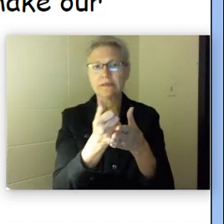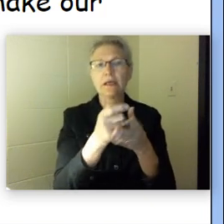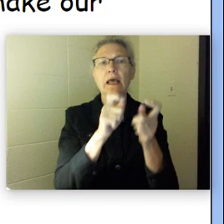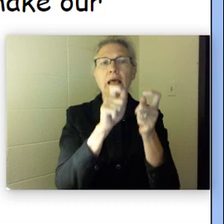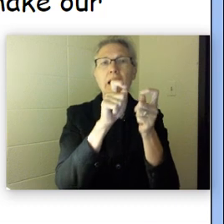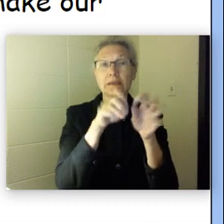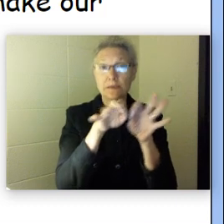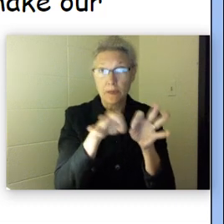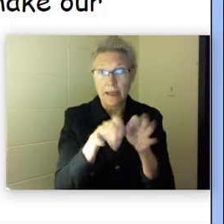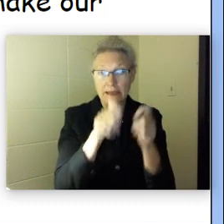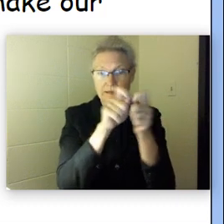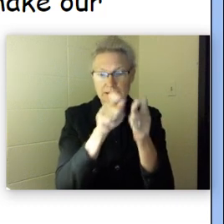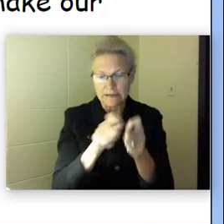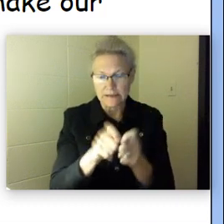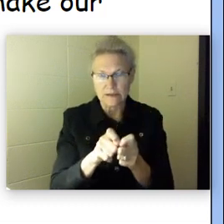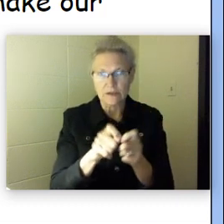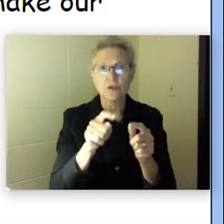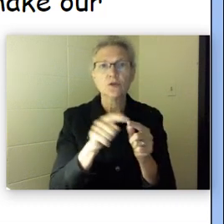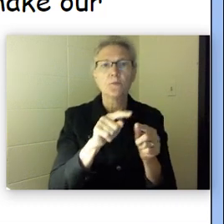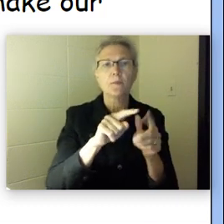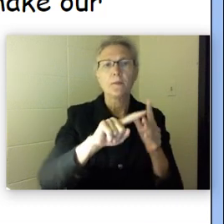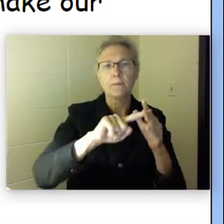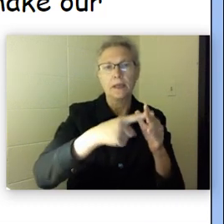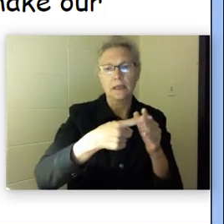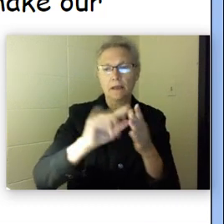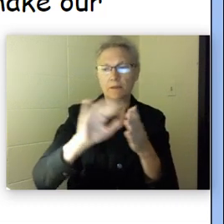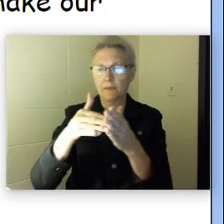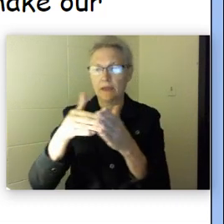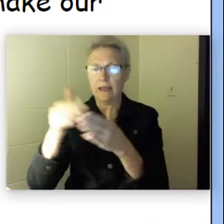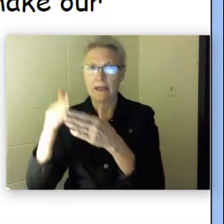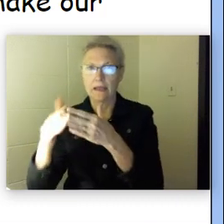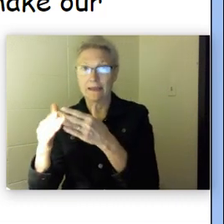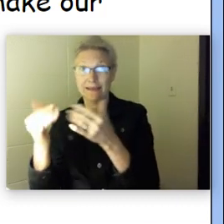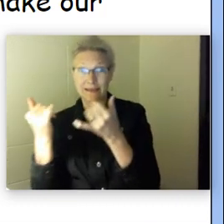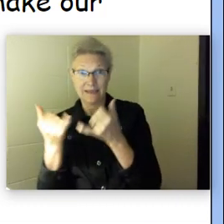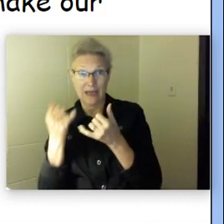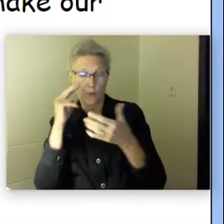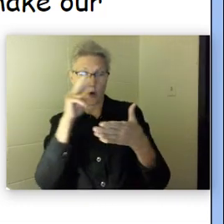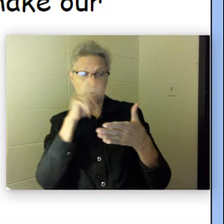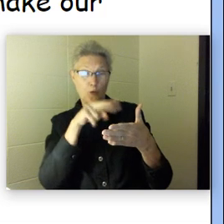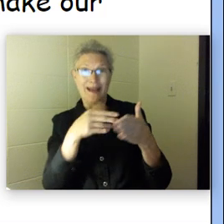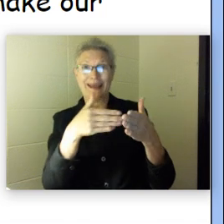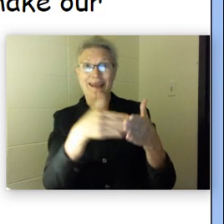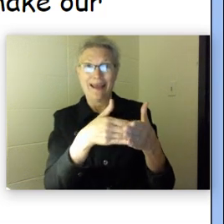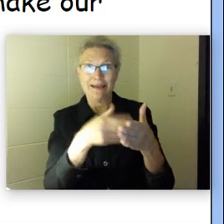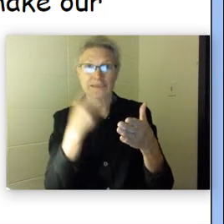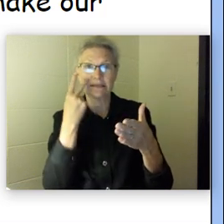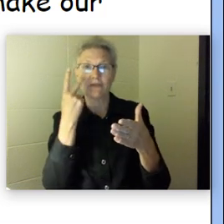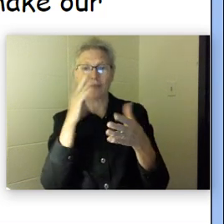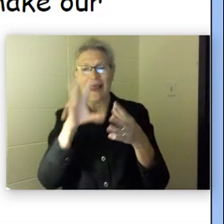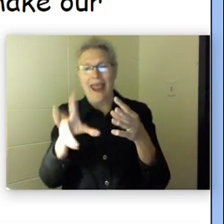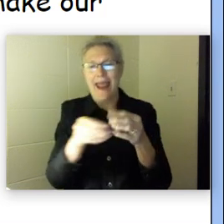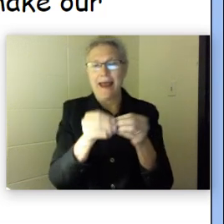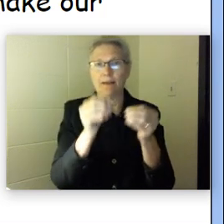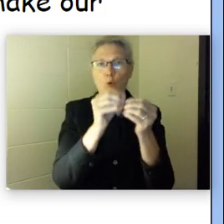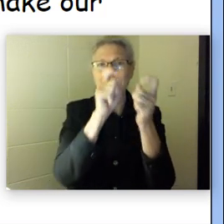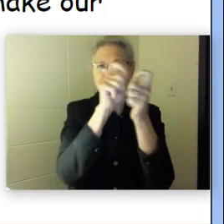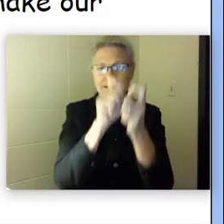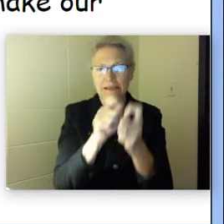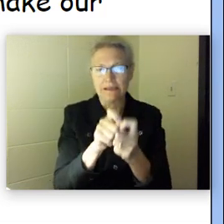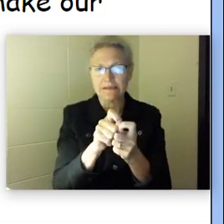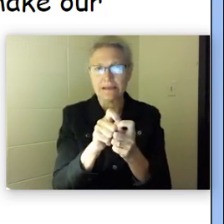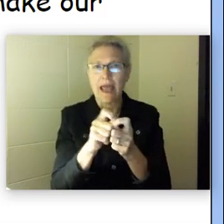end. Today, we will look back at our drafts to see if we can add more details, as well as explore a